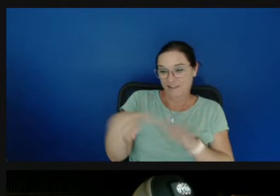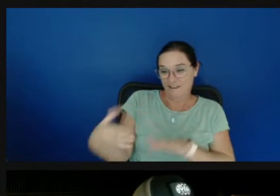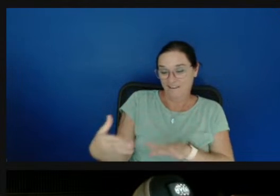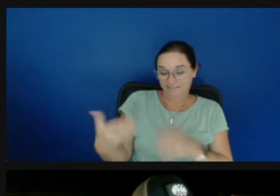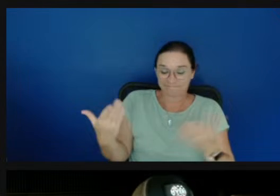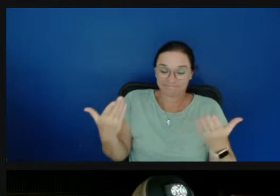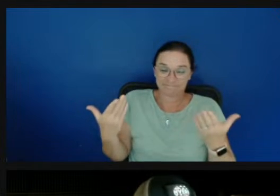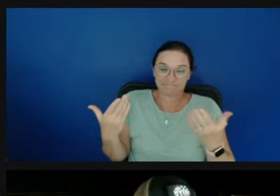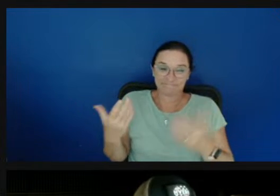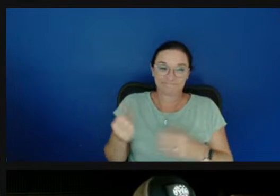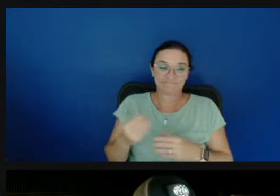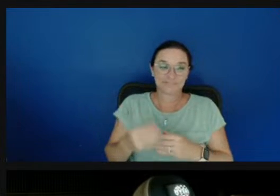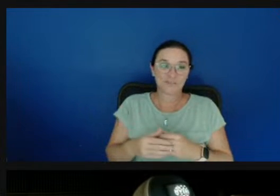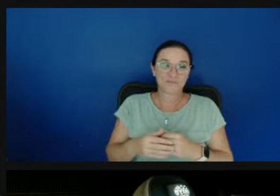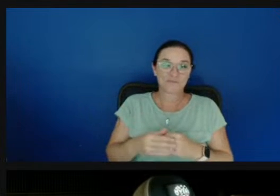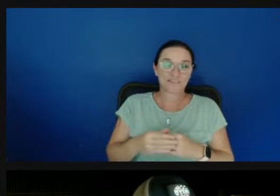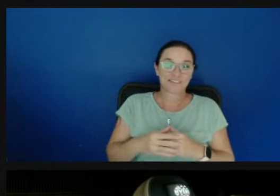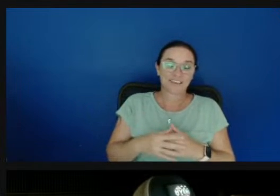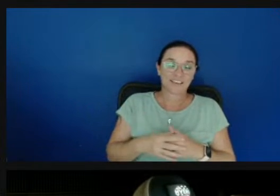Yep. And even that